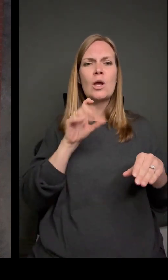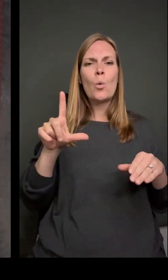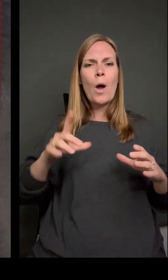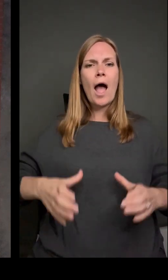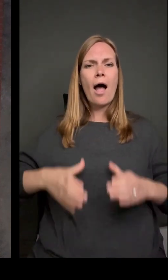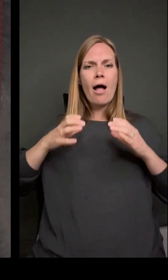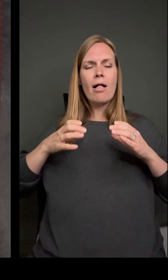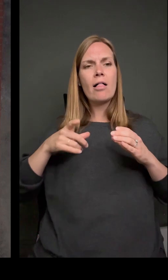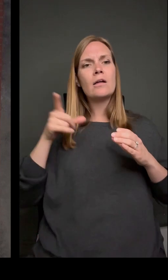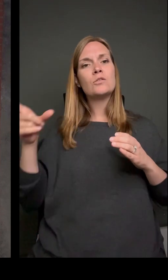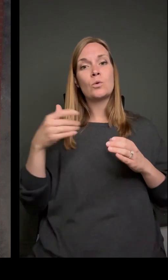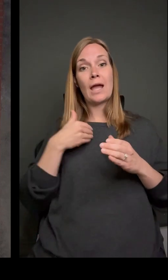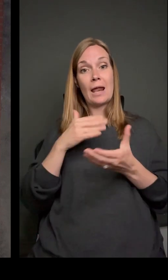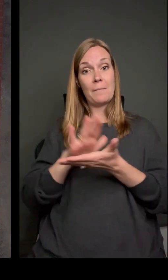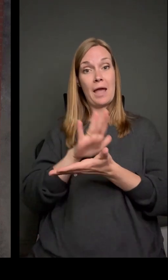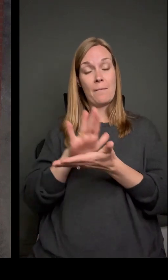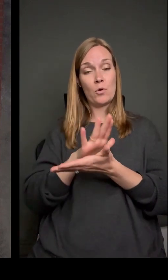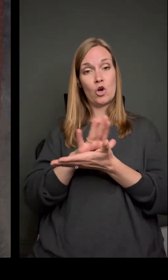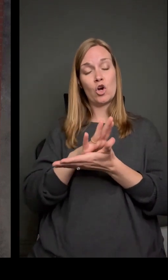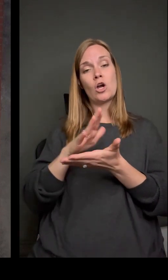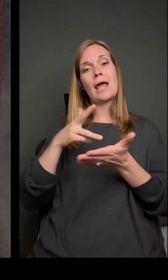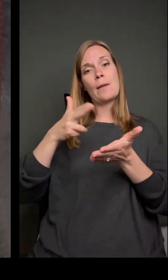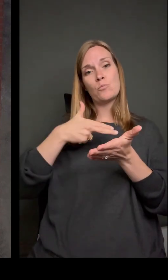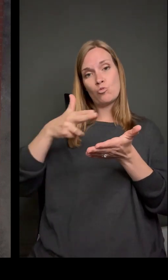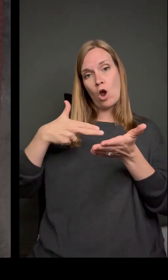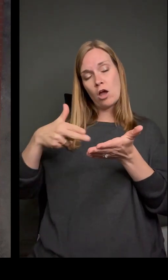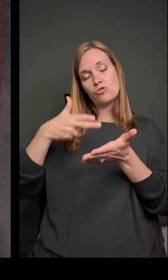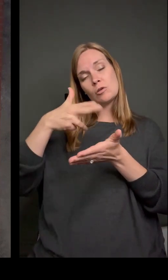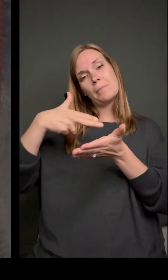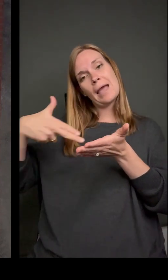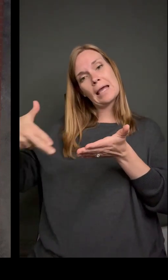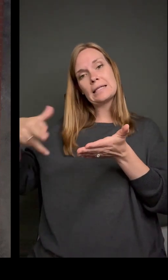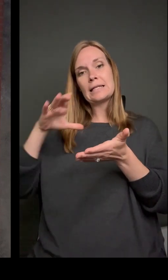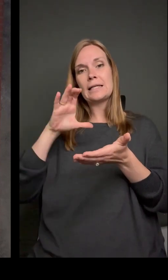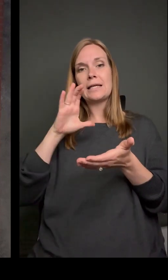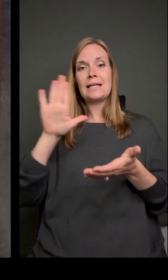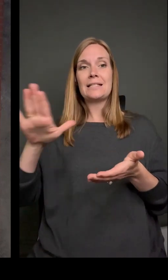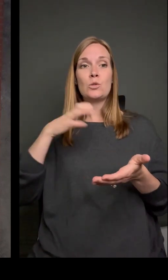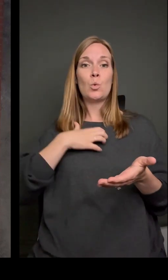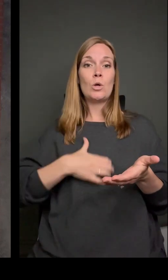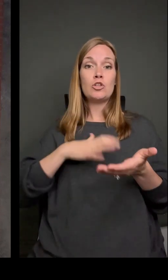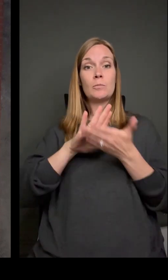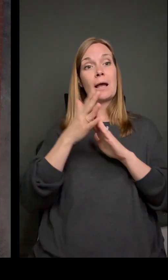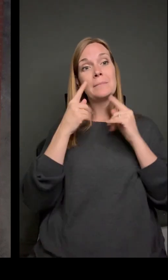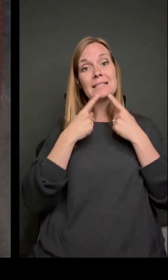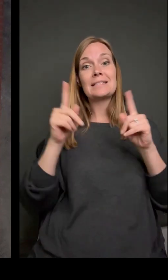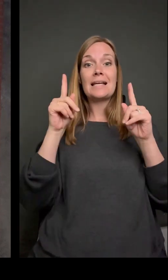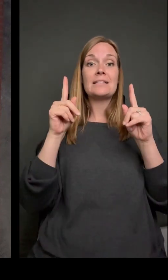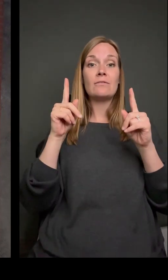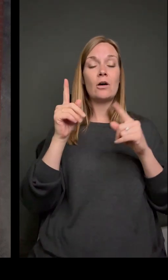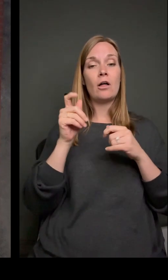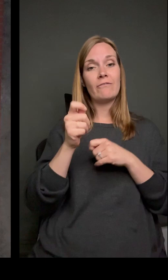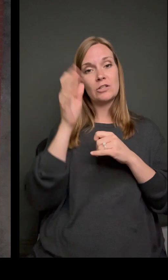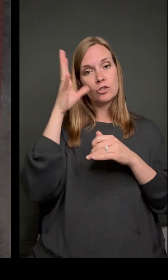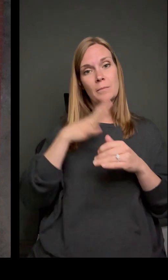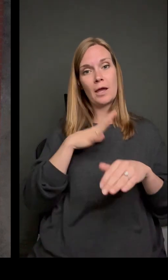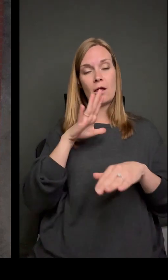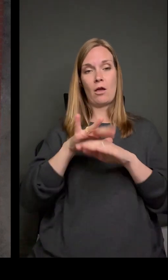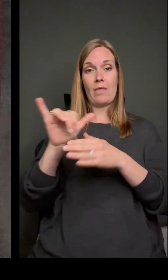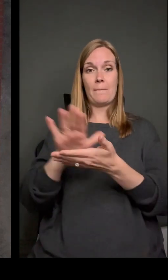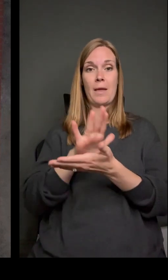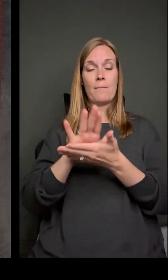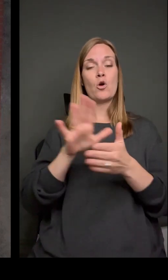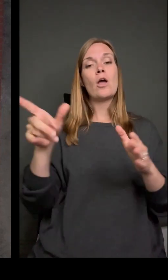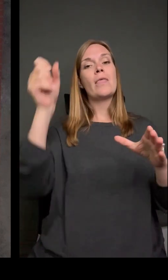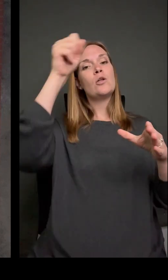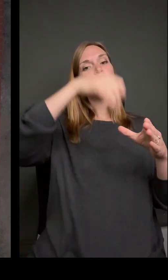a piece of parchment paper and a calligraphy brush. He painted his wish to be a successful professional fisherman on the paper, and then he dropped it